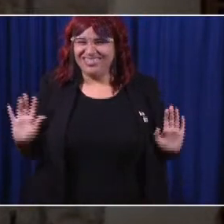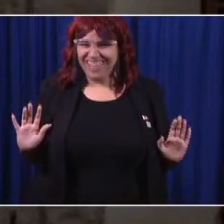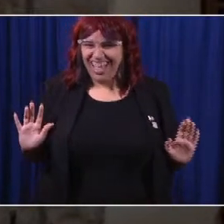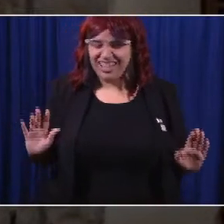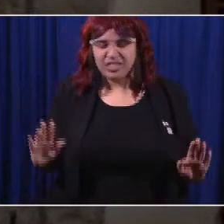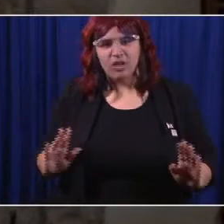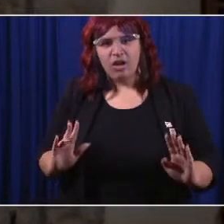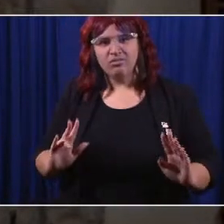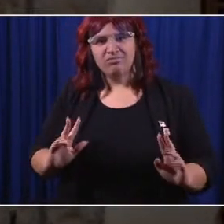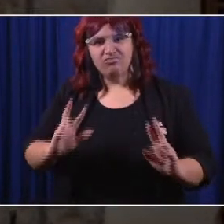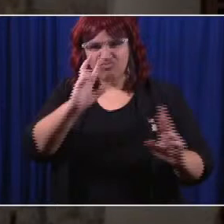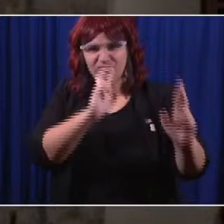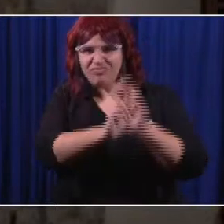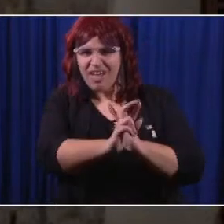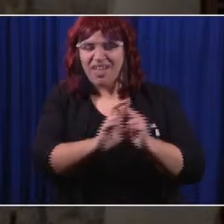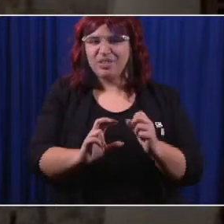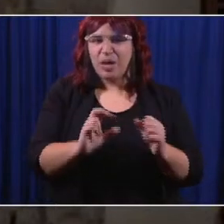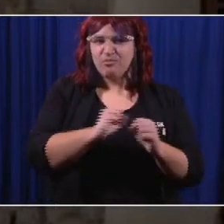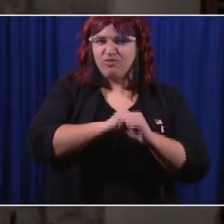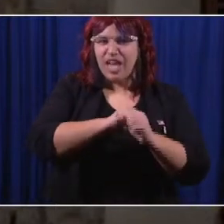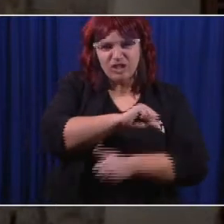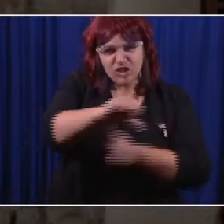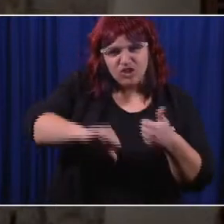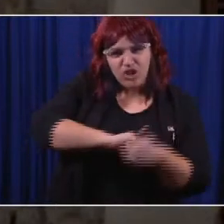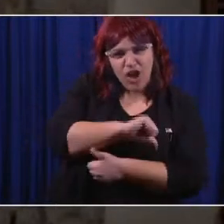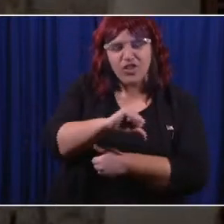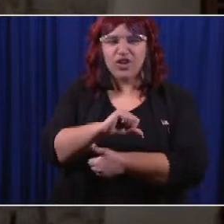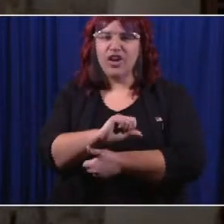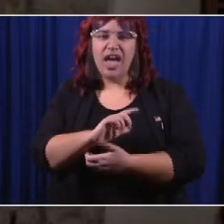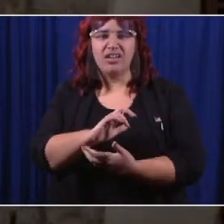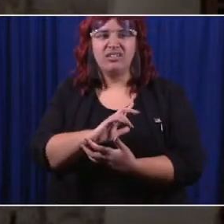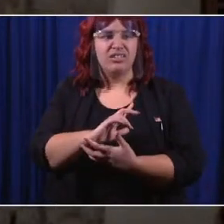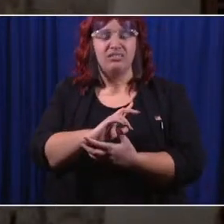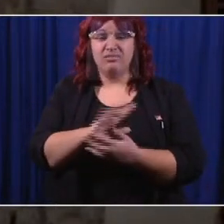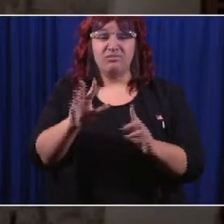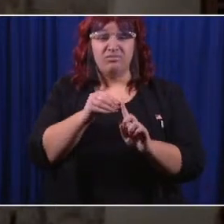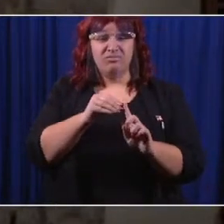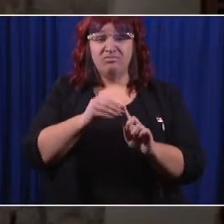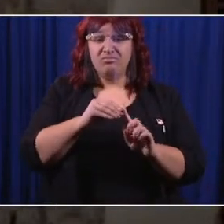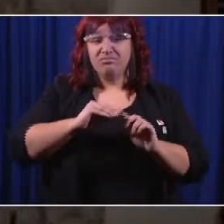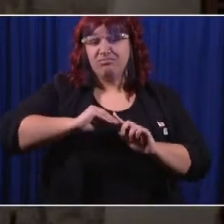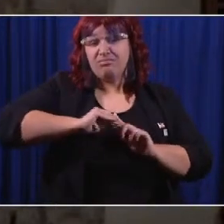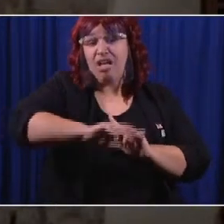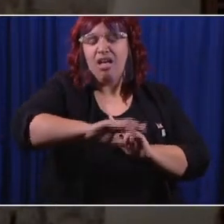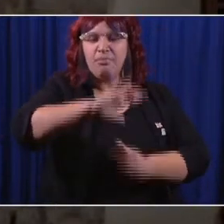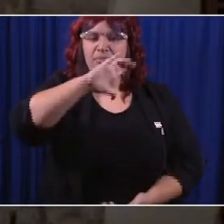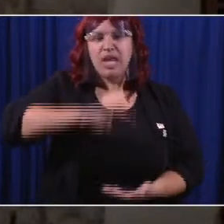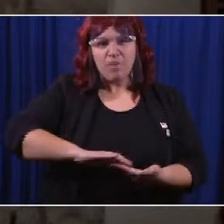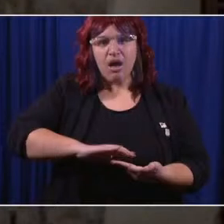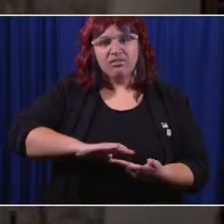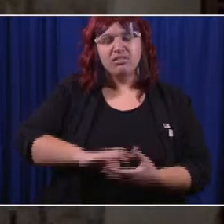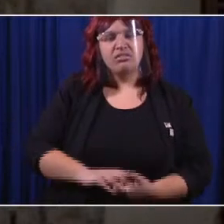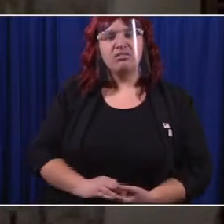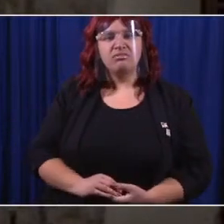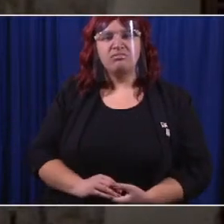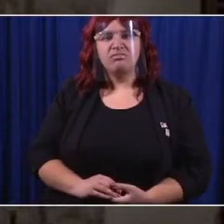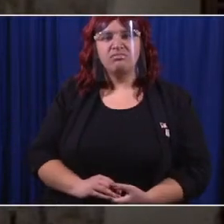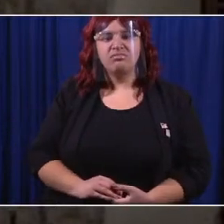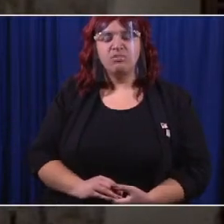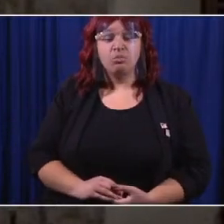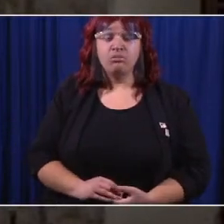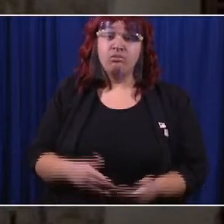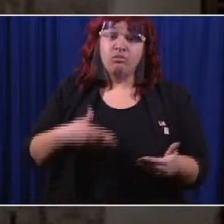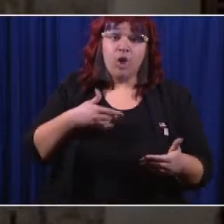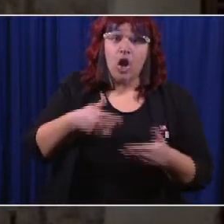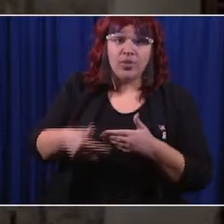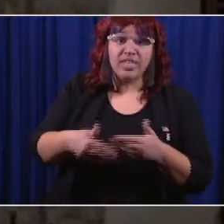and minimize, visitors and stuff like that. Because, even though it is true, but if it wasn't true, why not take care of